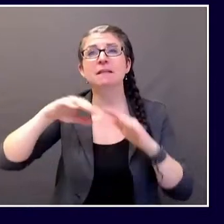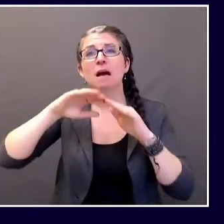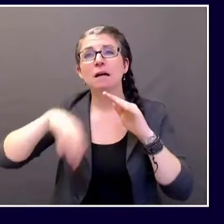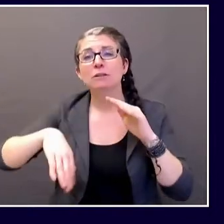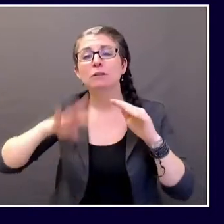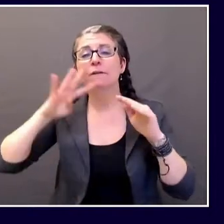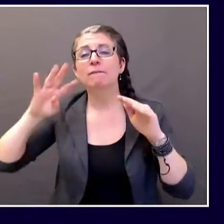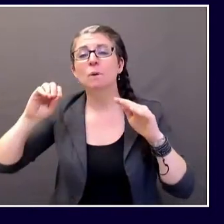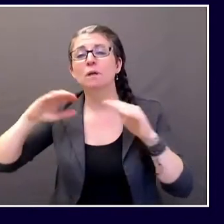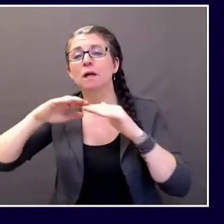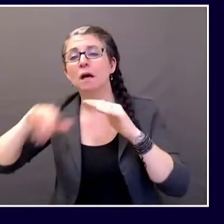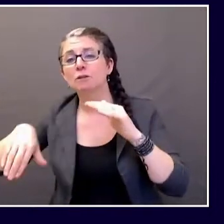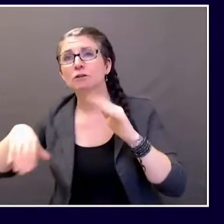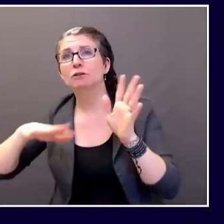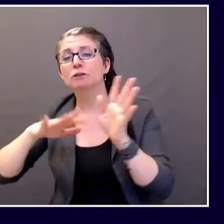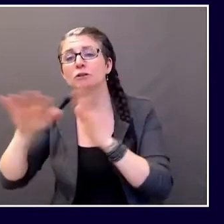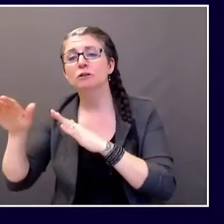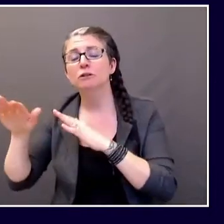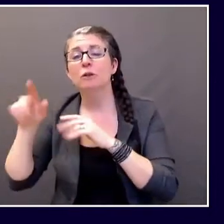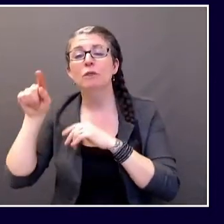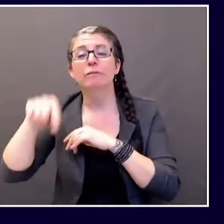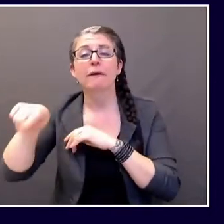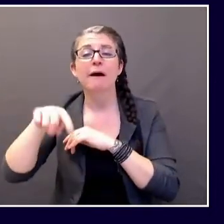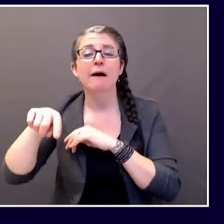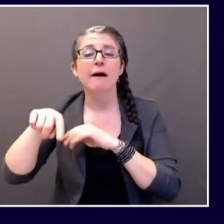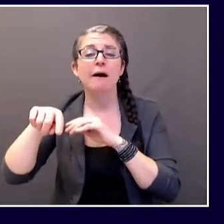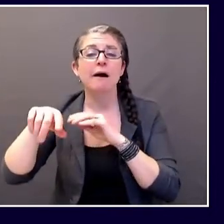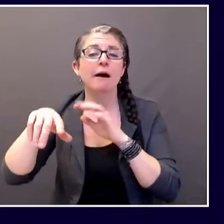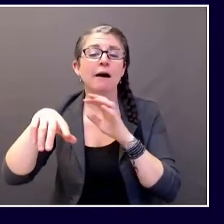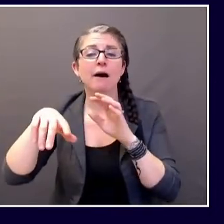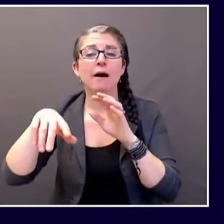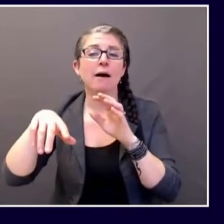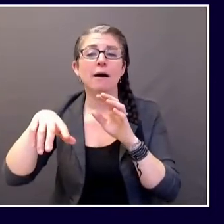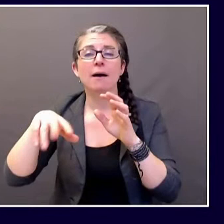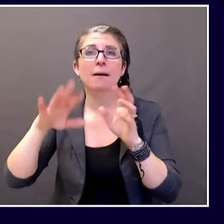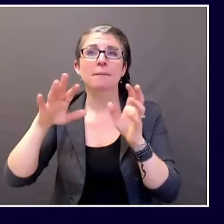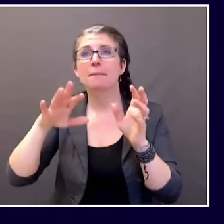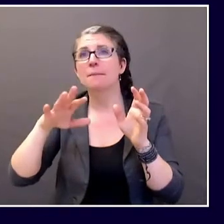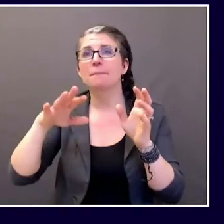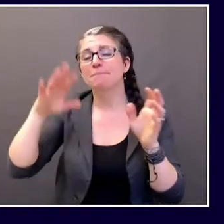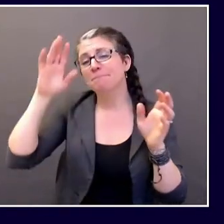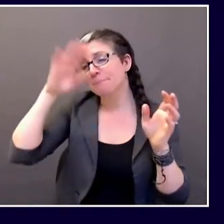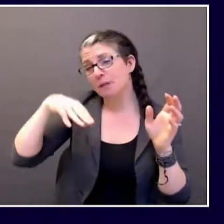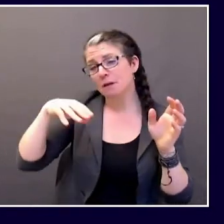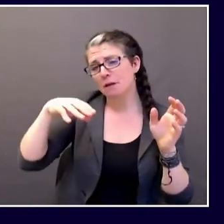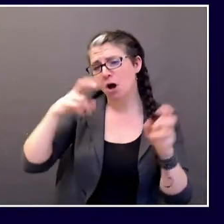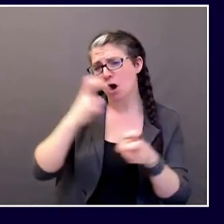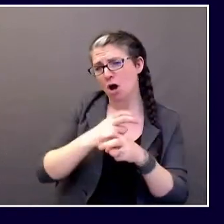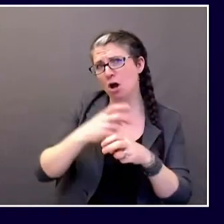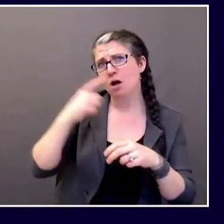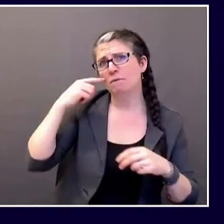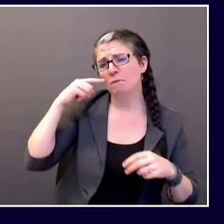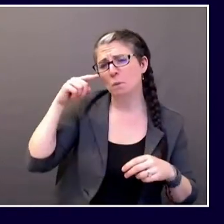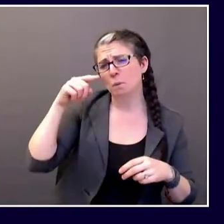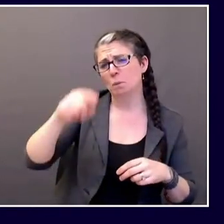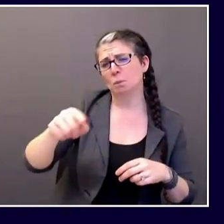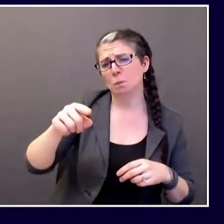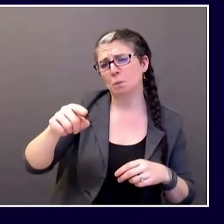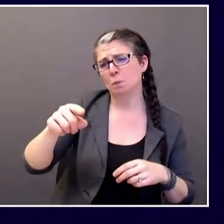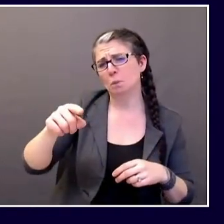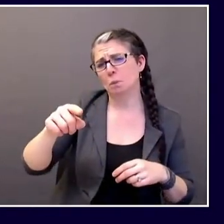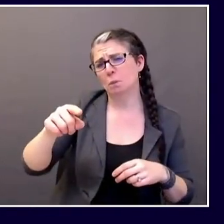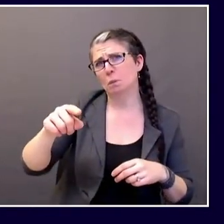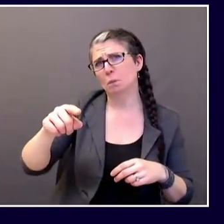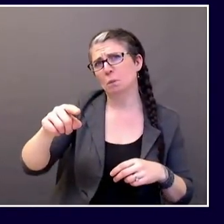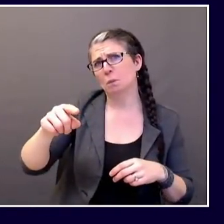How difficult was it, or is it, to plan for this when we're not fully cognizant of what the supply is going to be like? Because